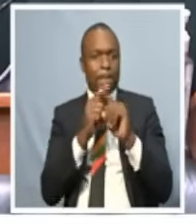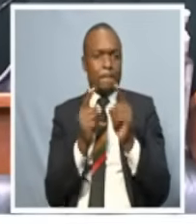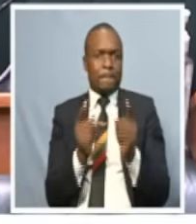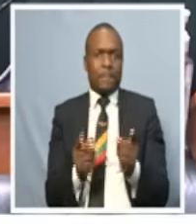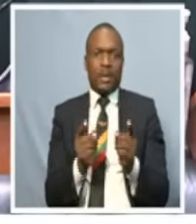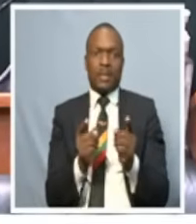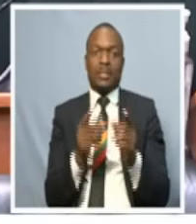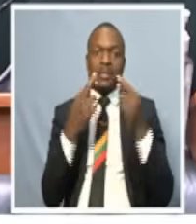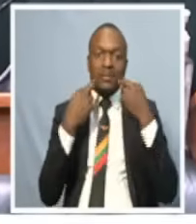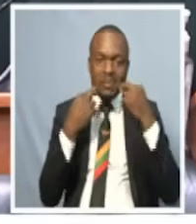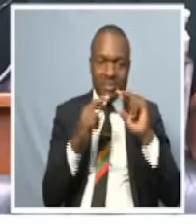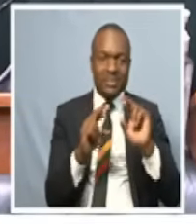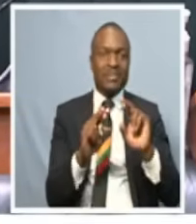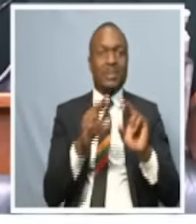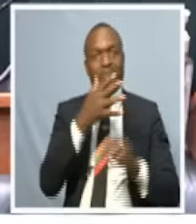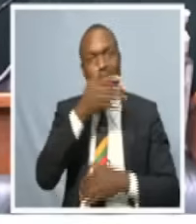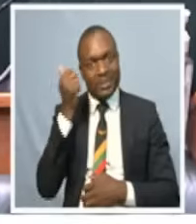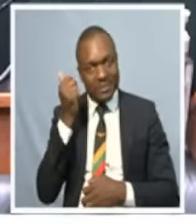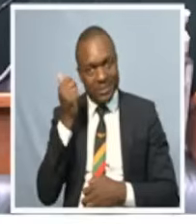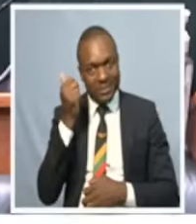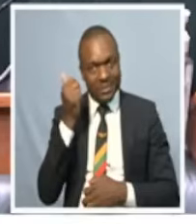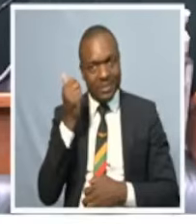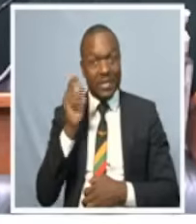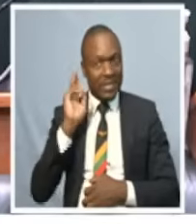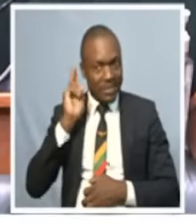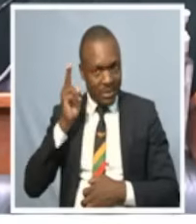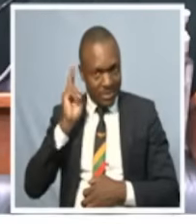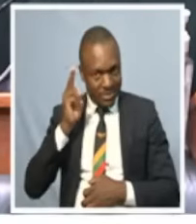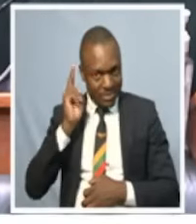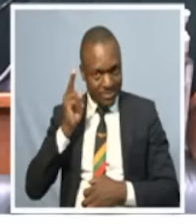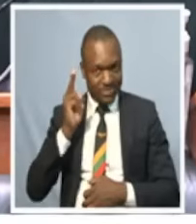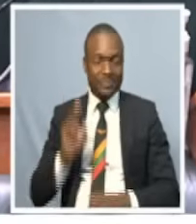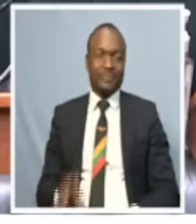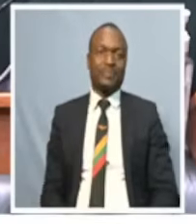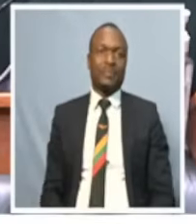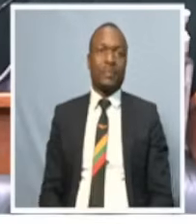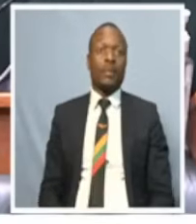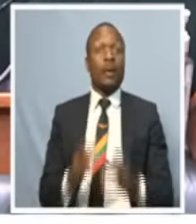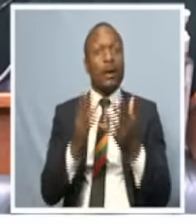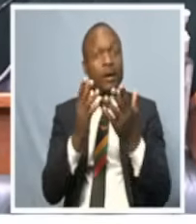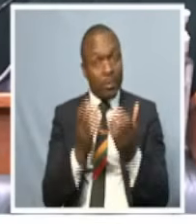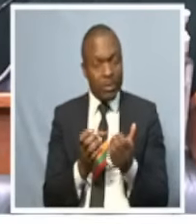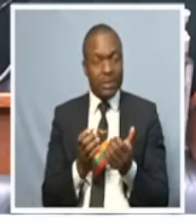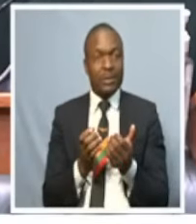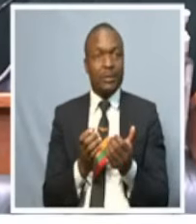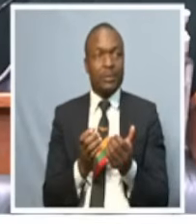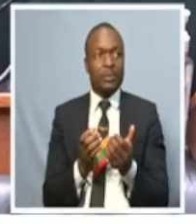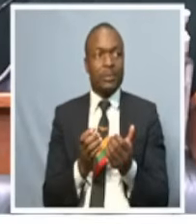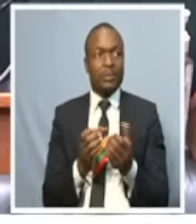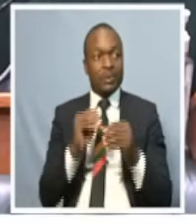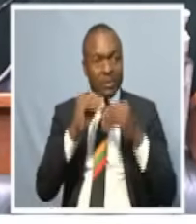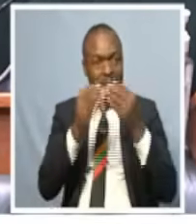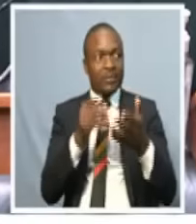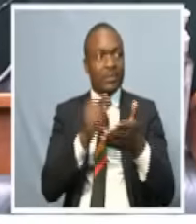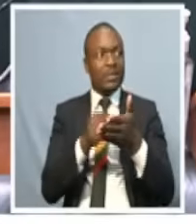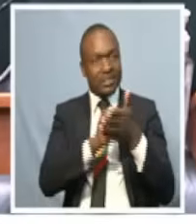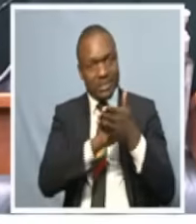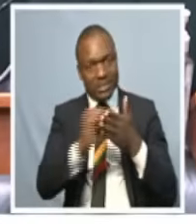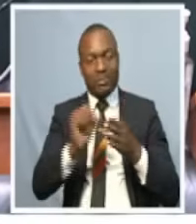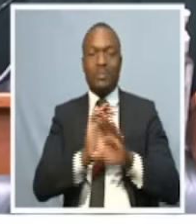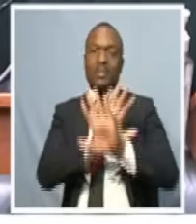but the outcome is the best in the history. And I want to make this statement very